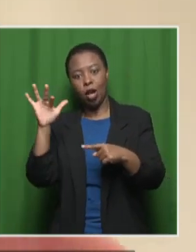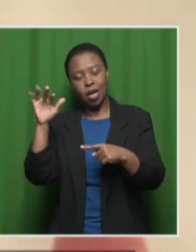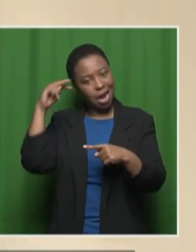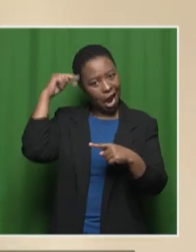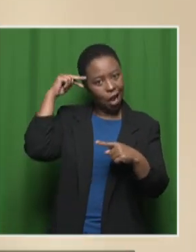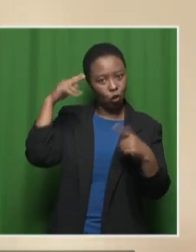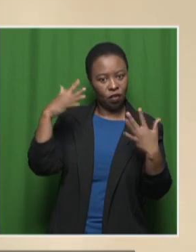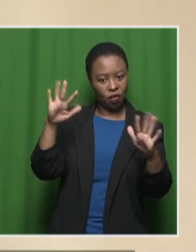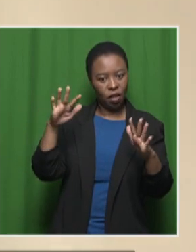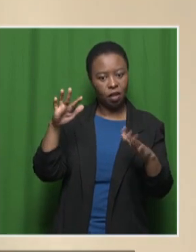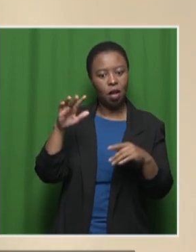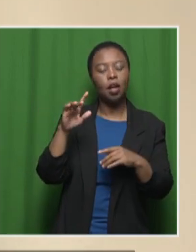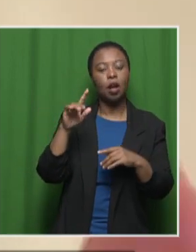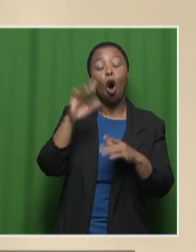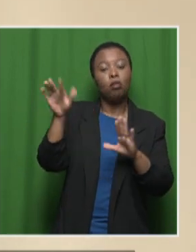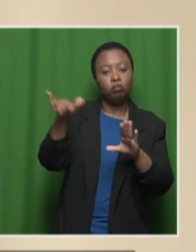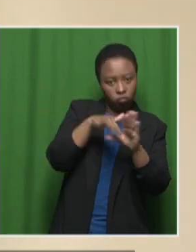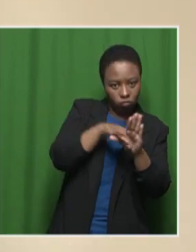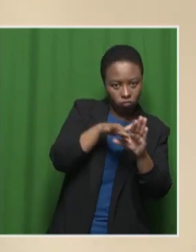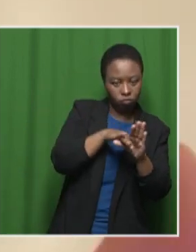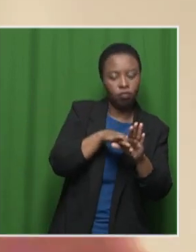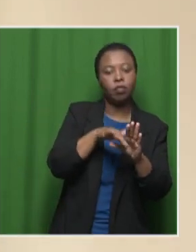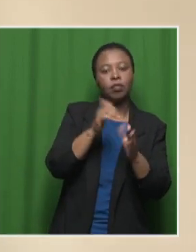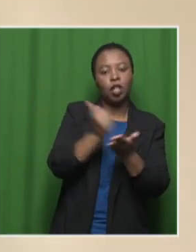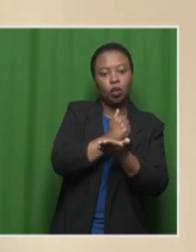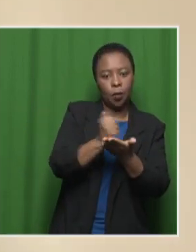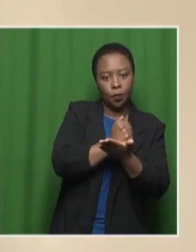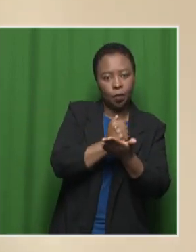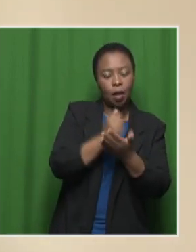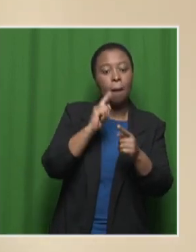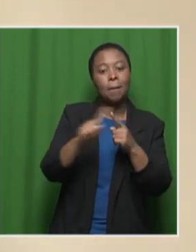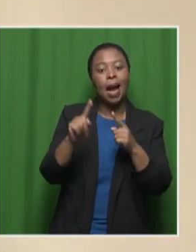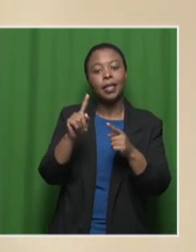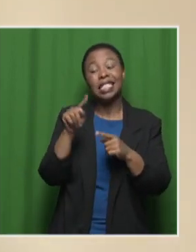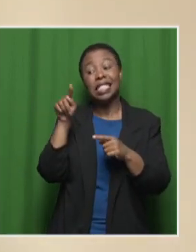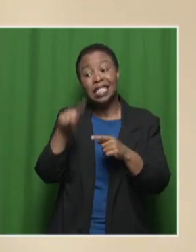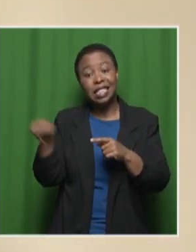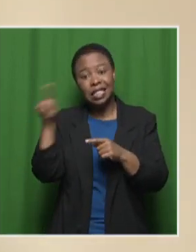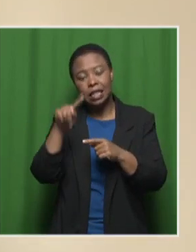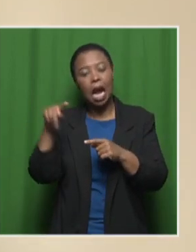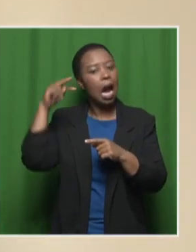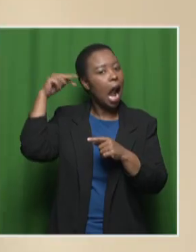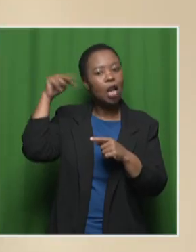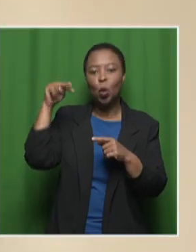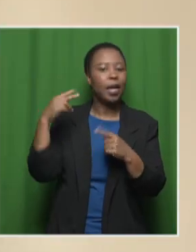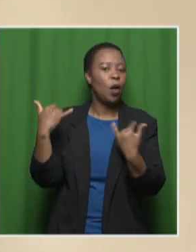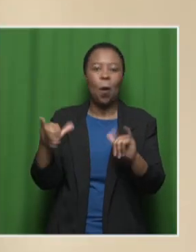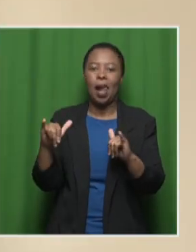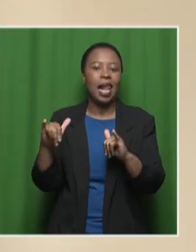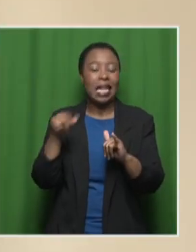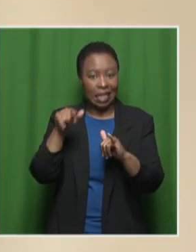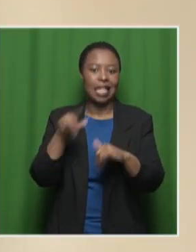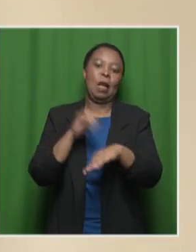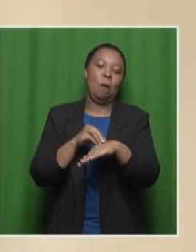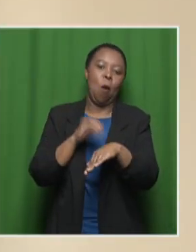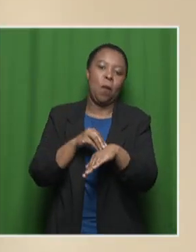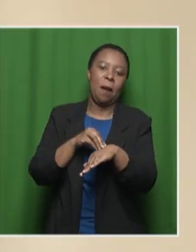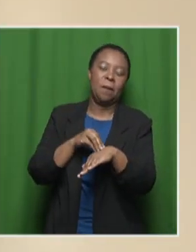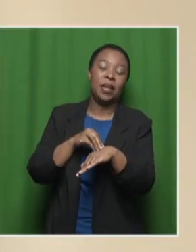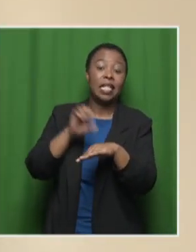is, 1.1 million enrollments, but if nobody is graduating, then that's a problem. Now, in South Africa, currently